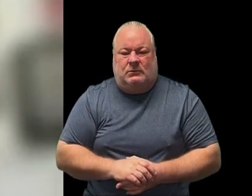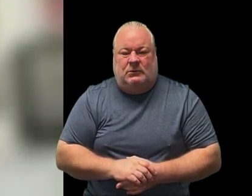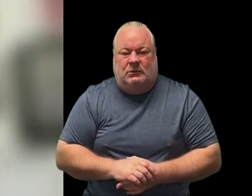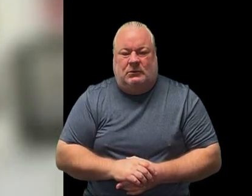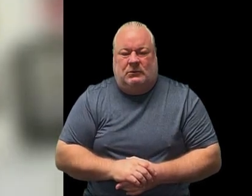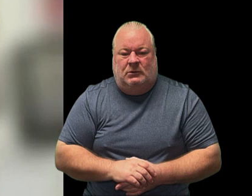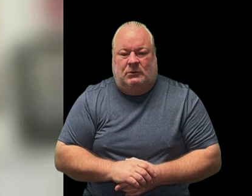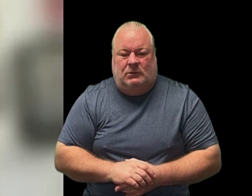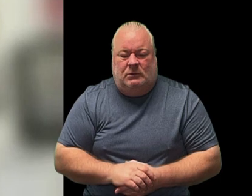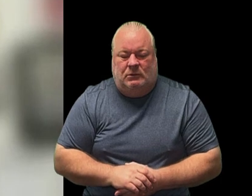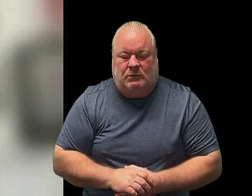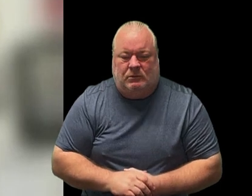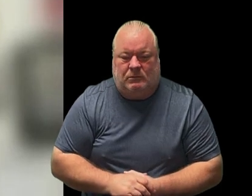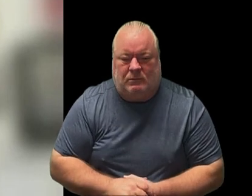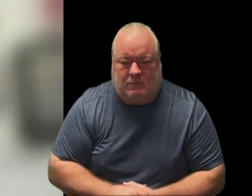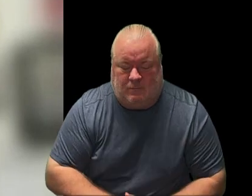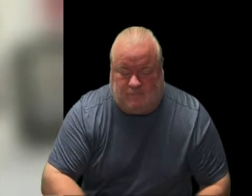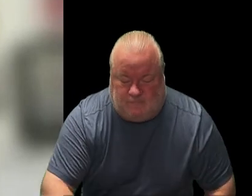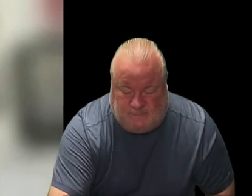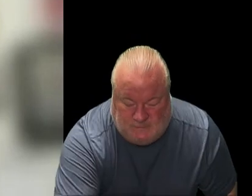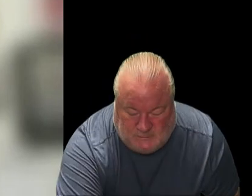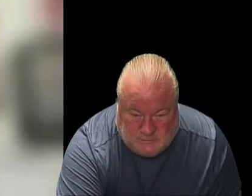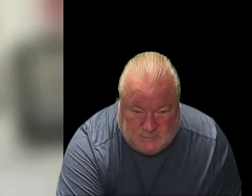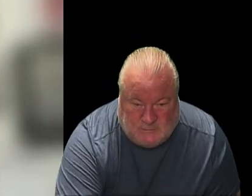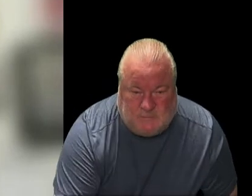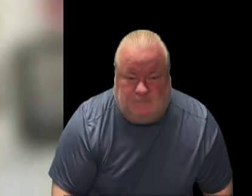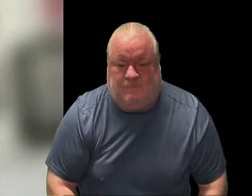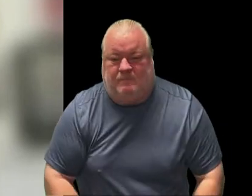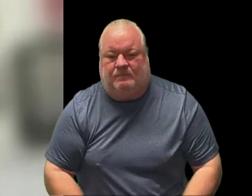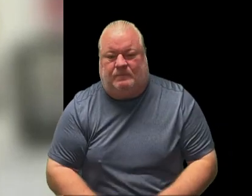My grateful moment. You had yours.